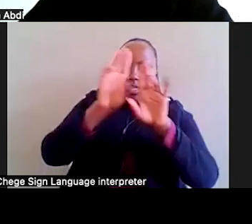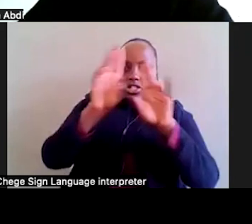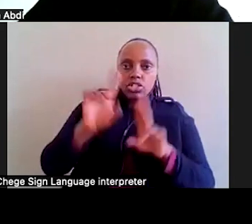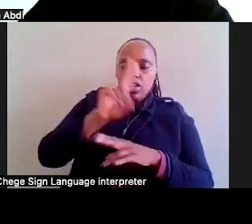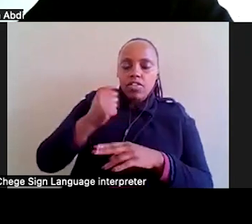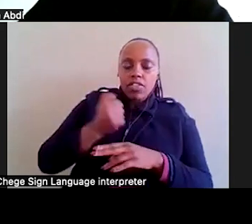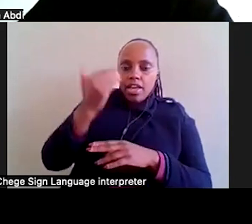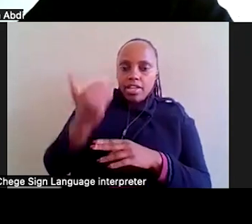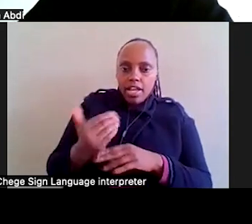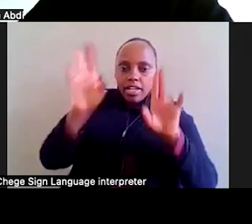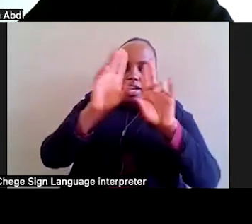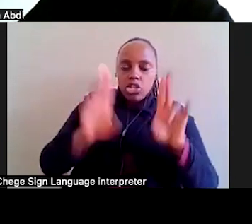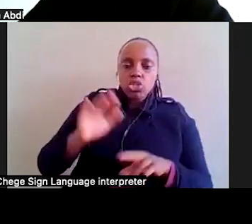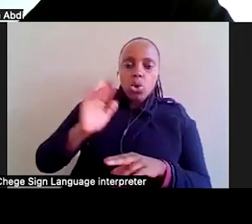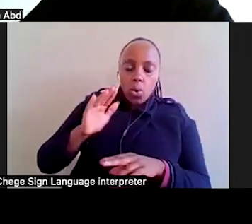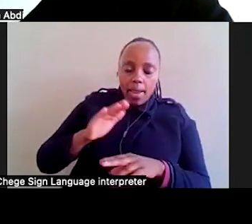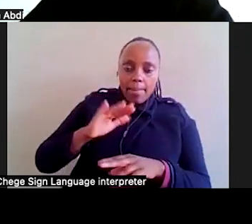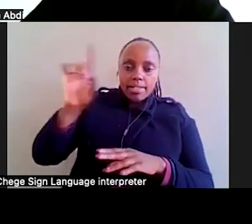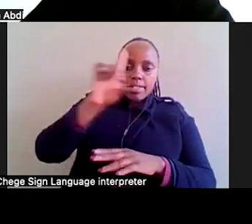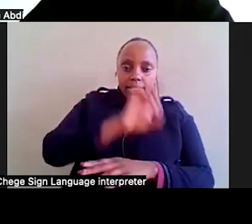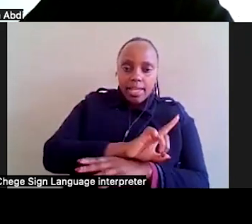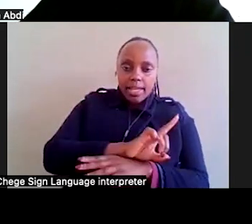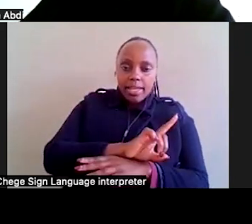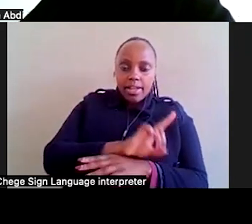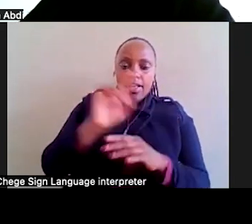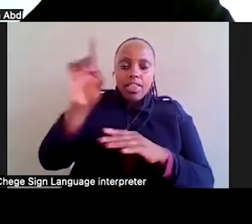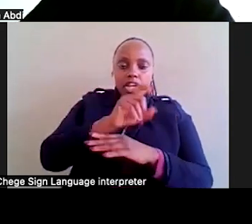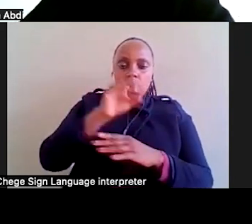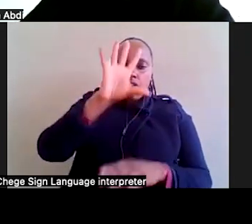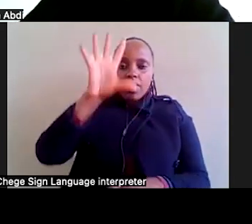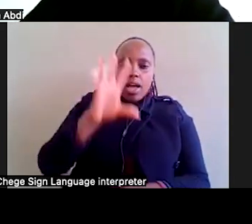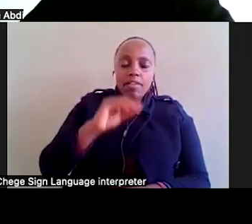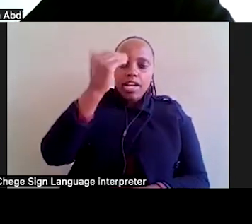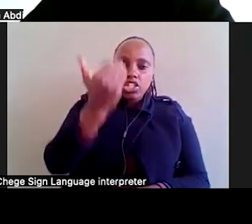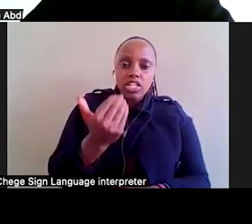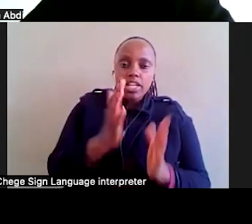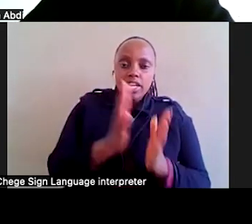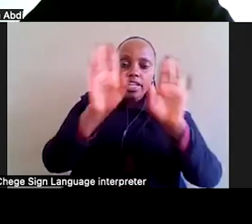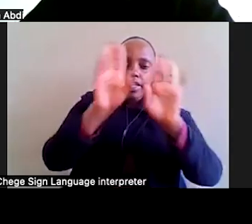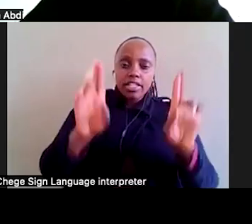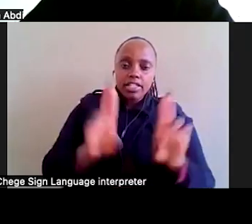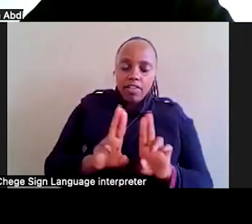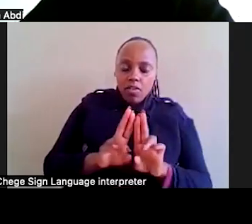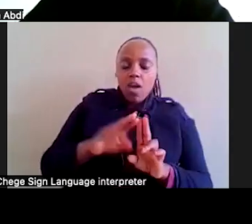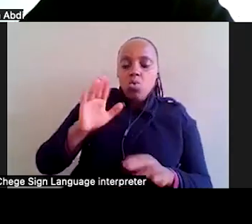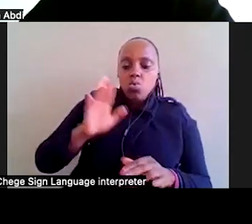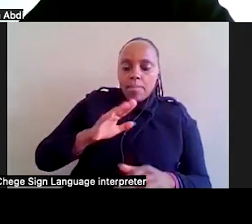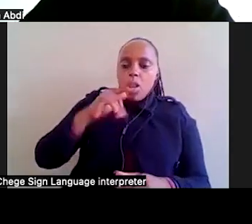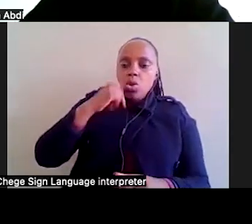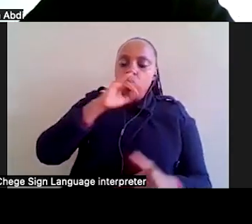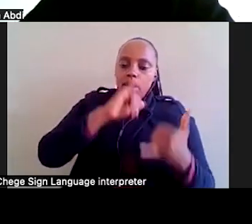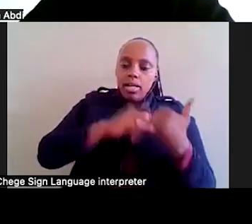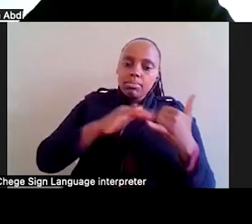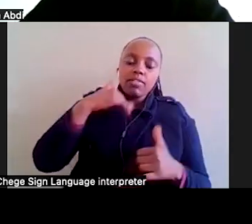Day, Day of the African Child, and International Widows Day. We've also done cross-border engagements to curb